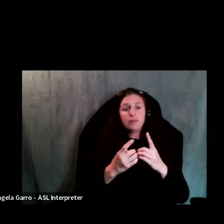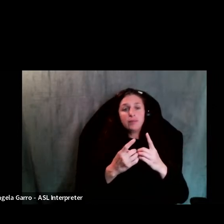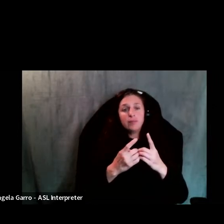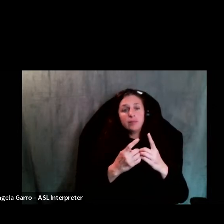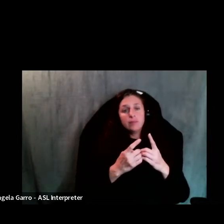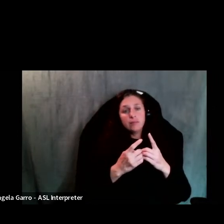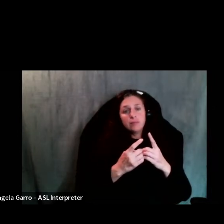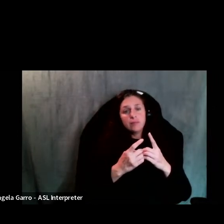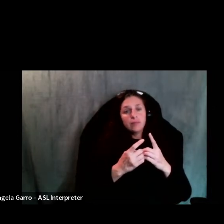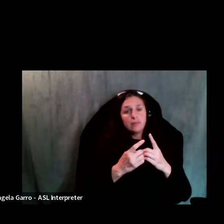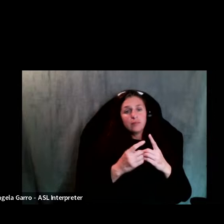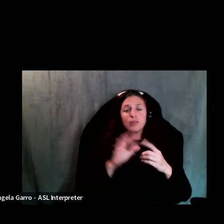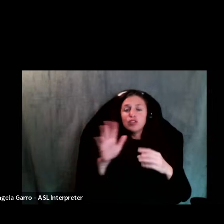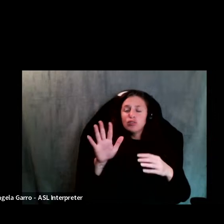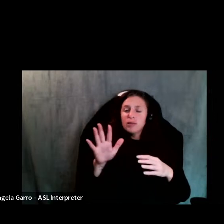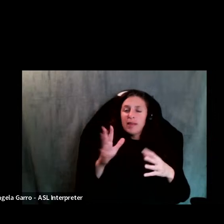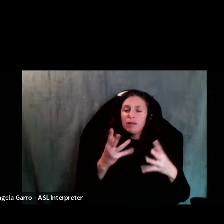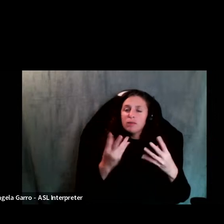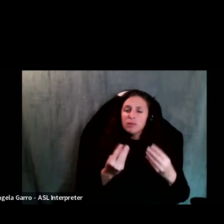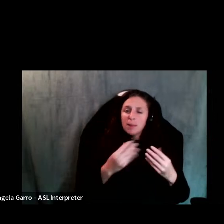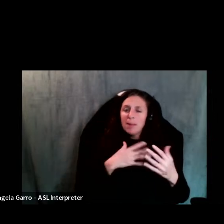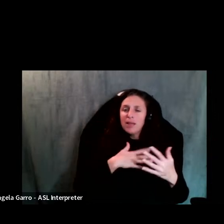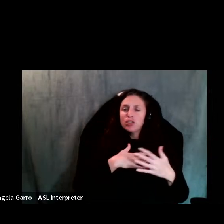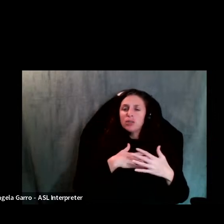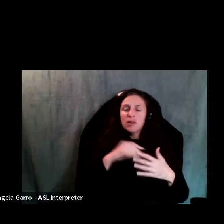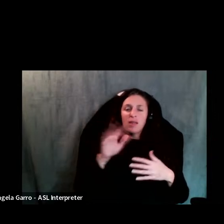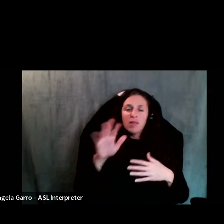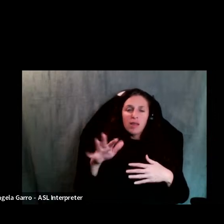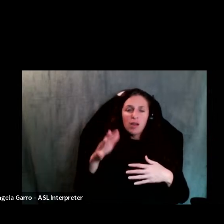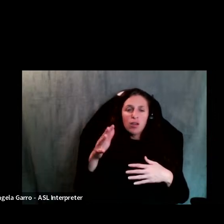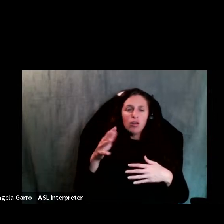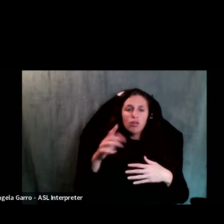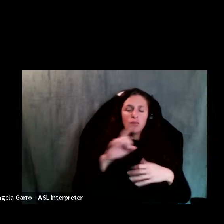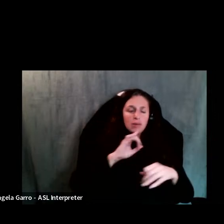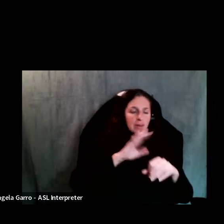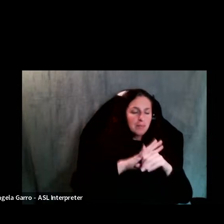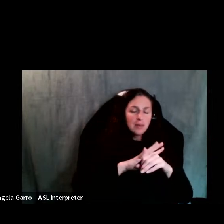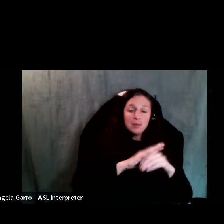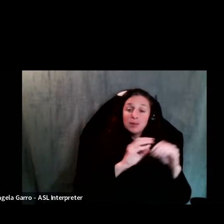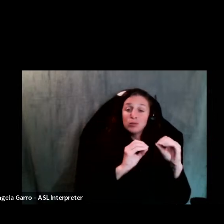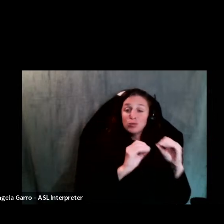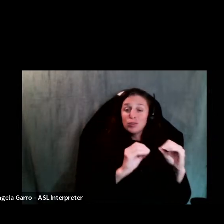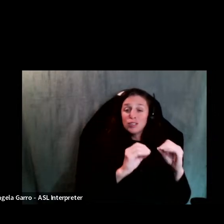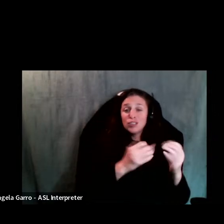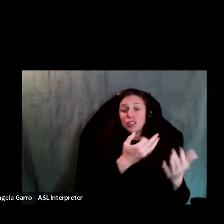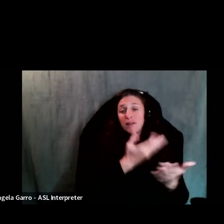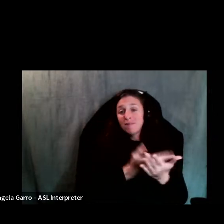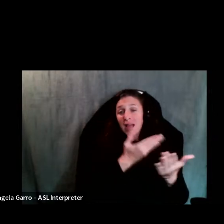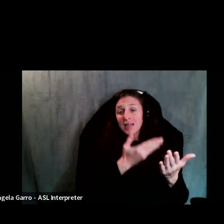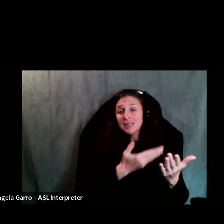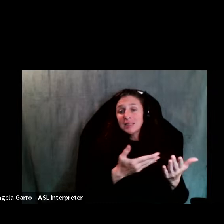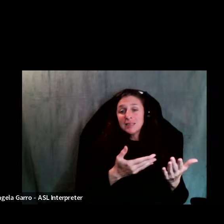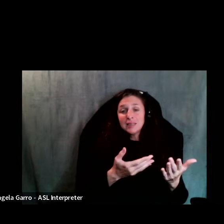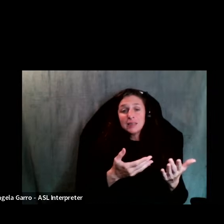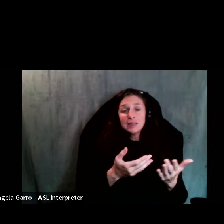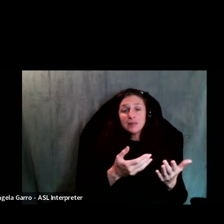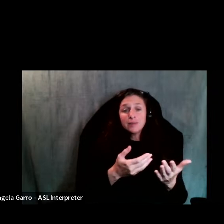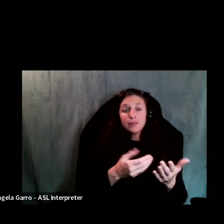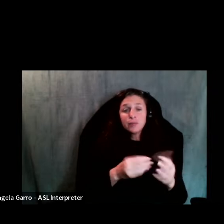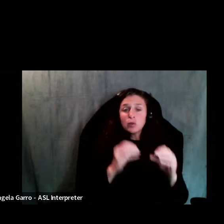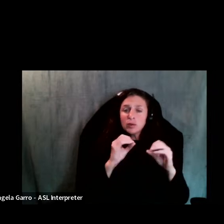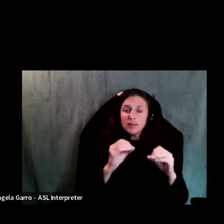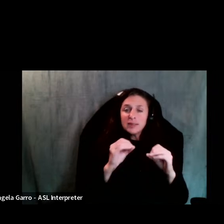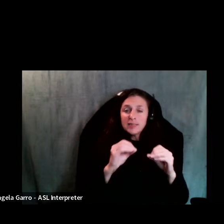Just their compassion, their commitment to teach facts and to teach our students to be